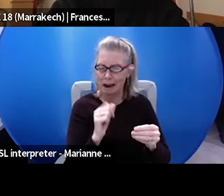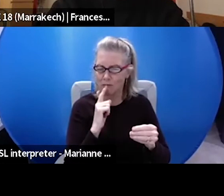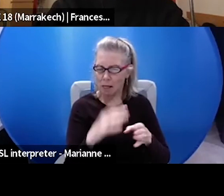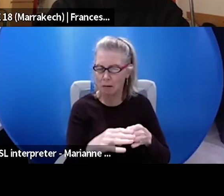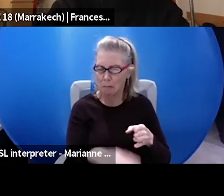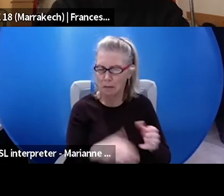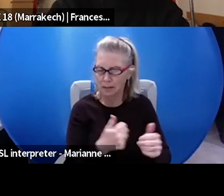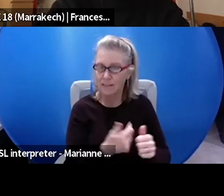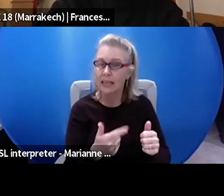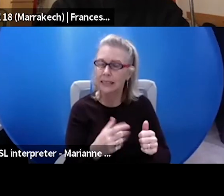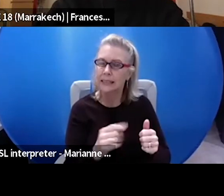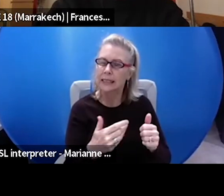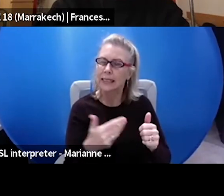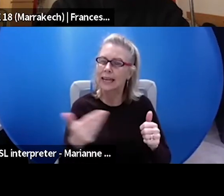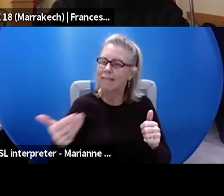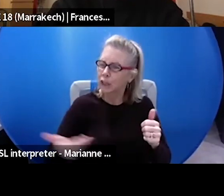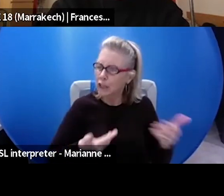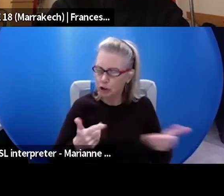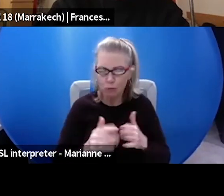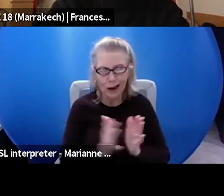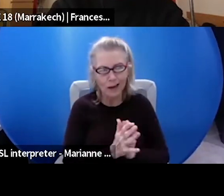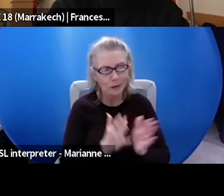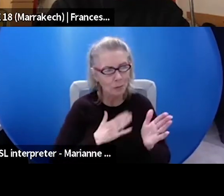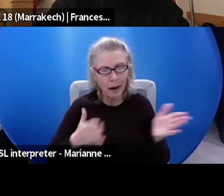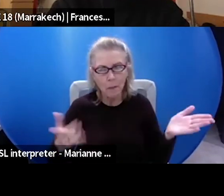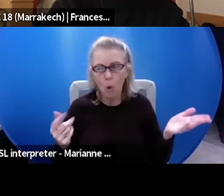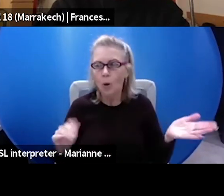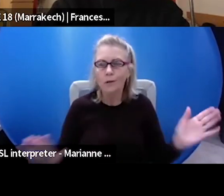ask of my neighbors, what is their story of place?